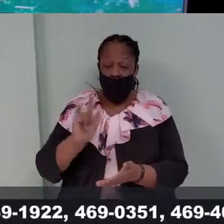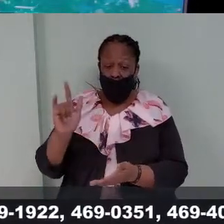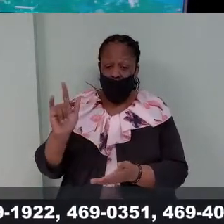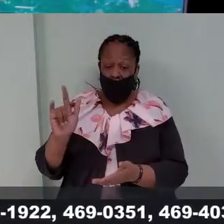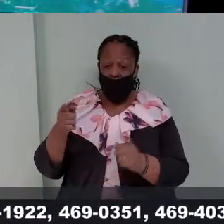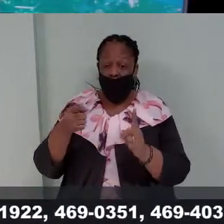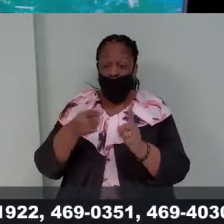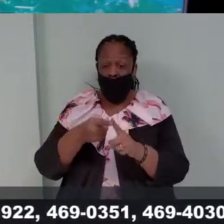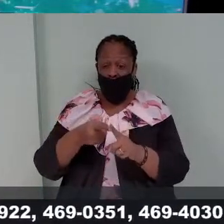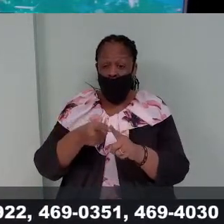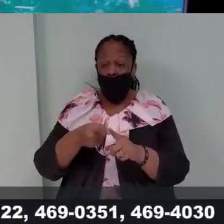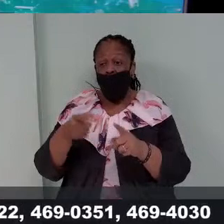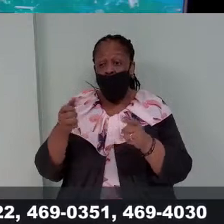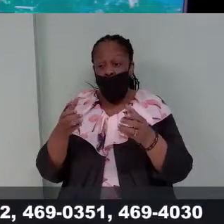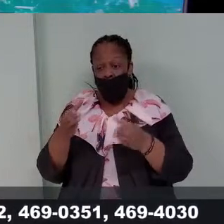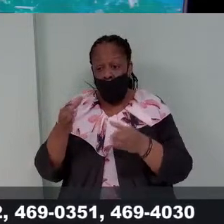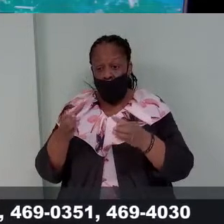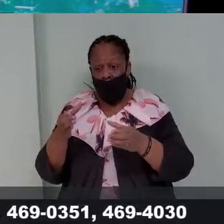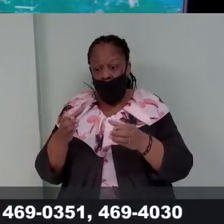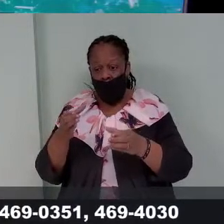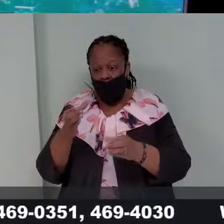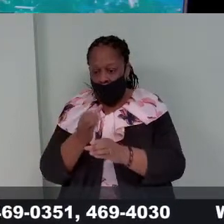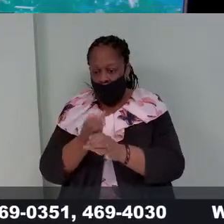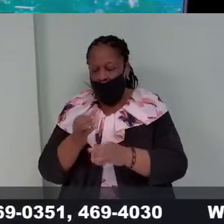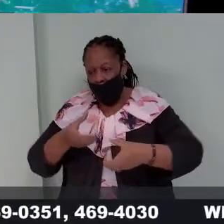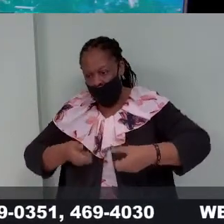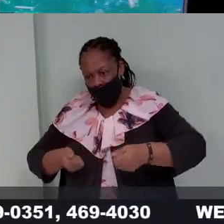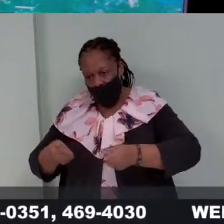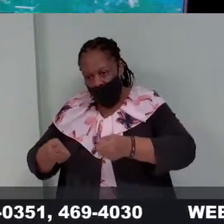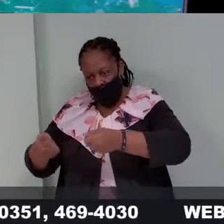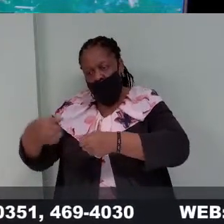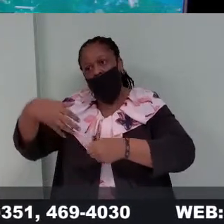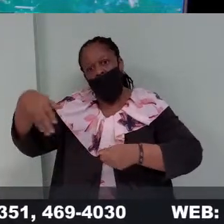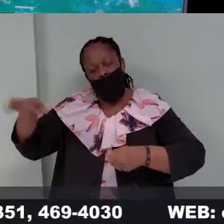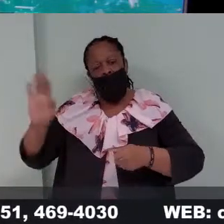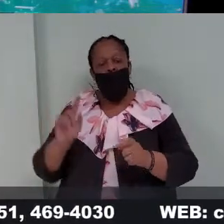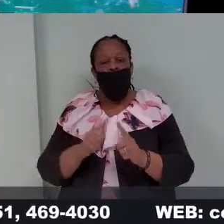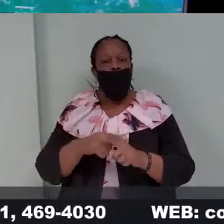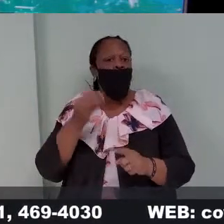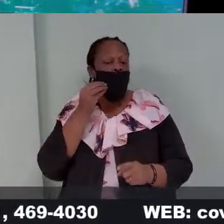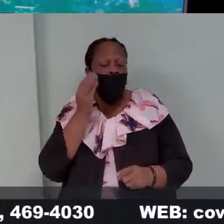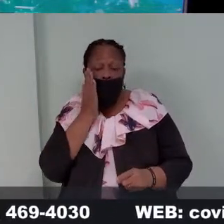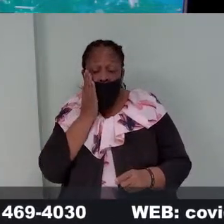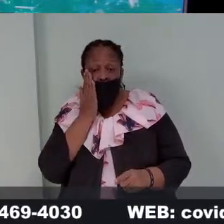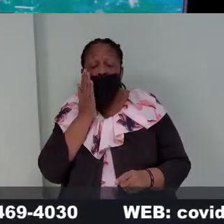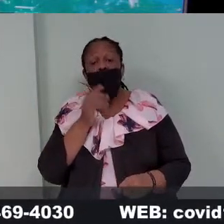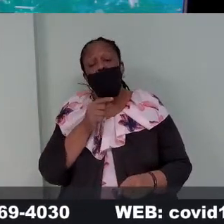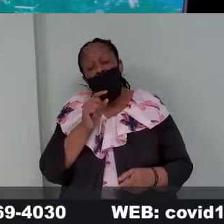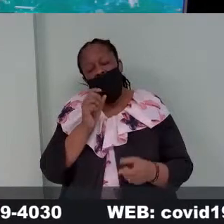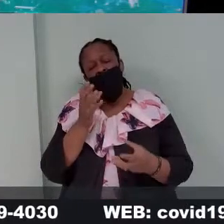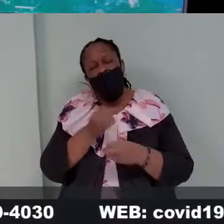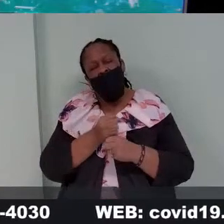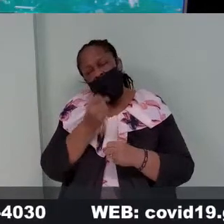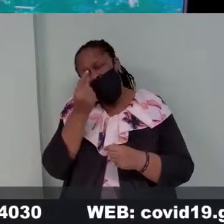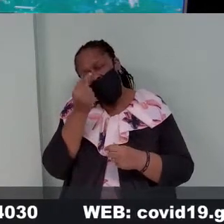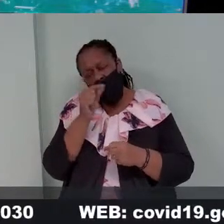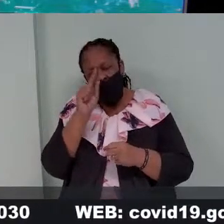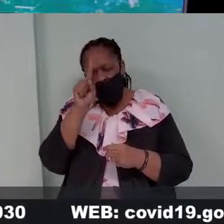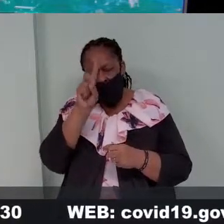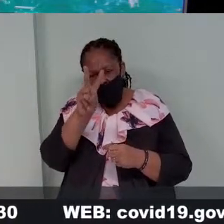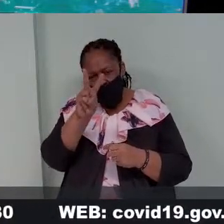last taxi leaving with incoming passengers. And I want to commend the St. Kitts